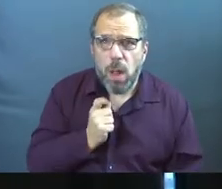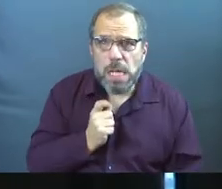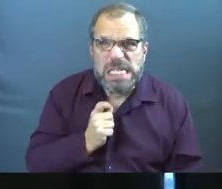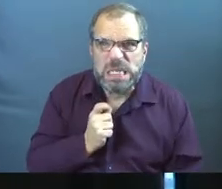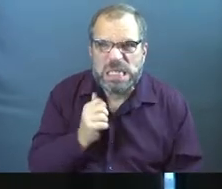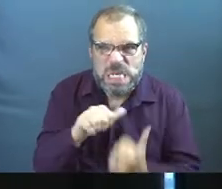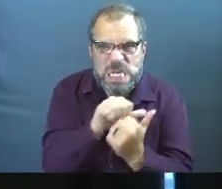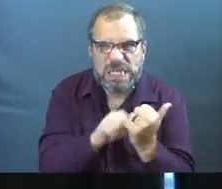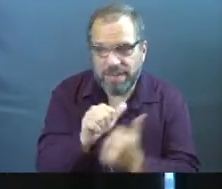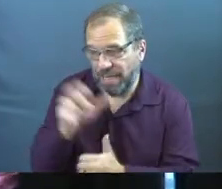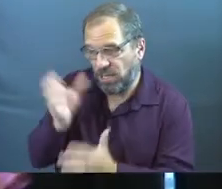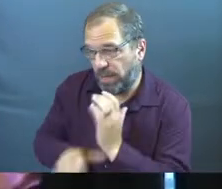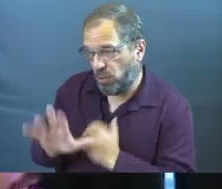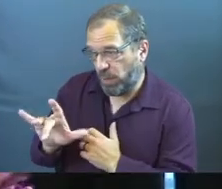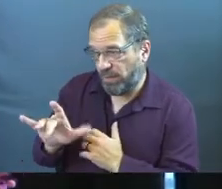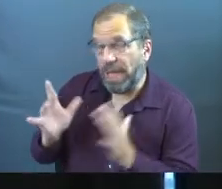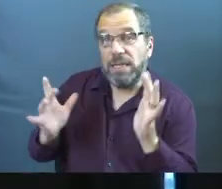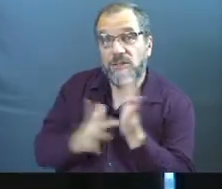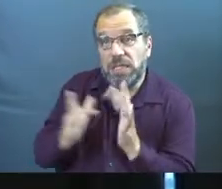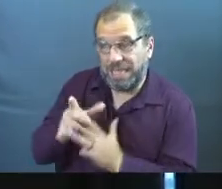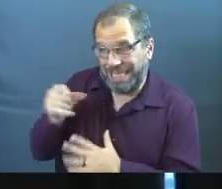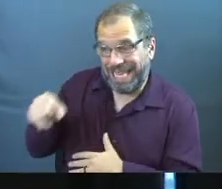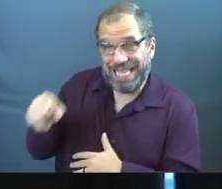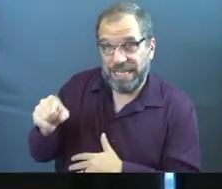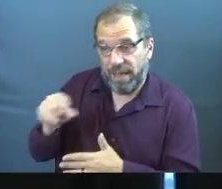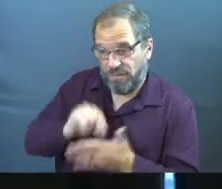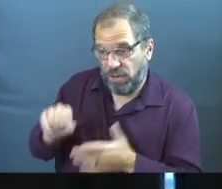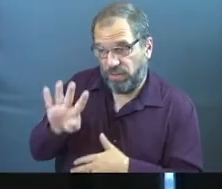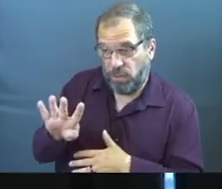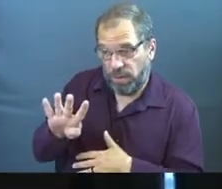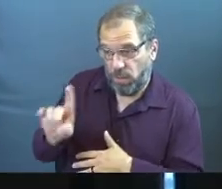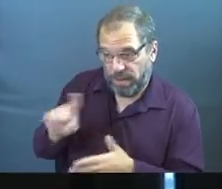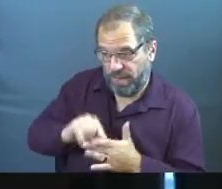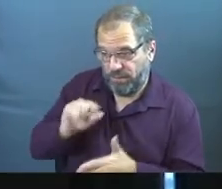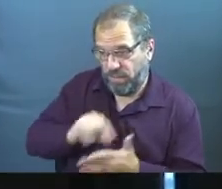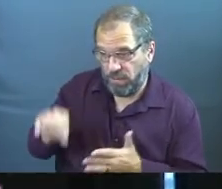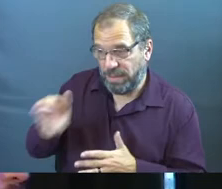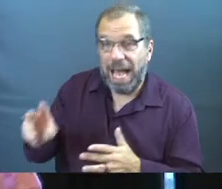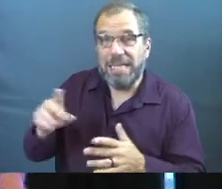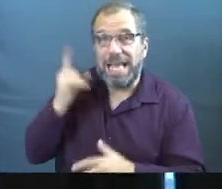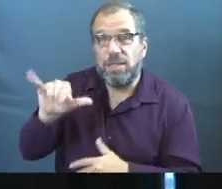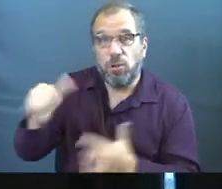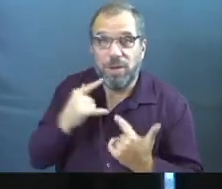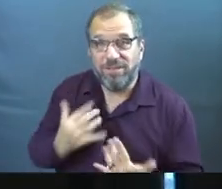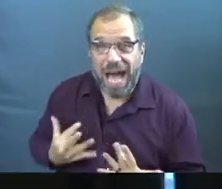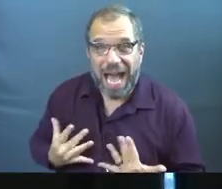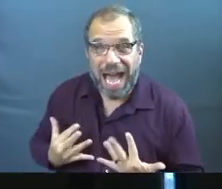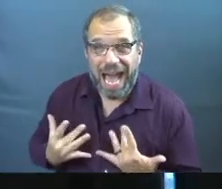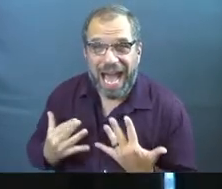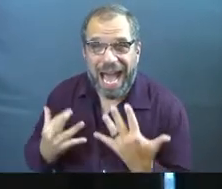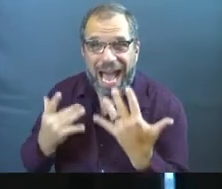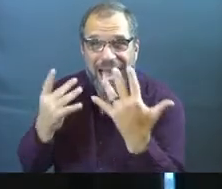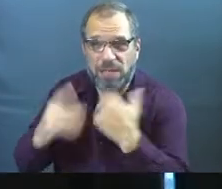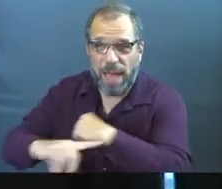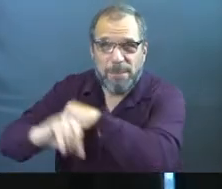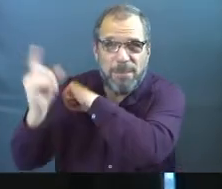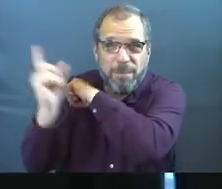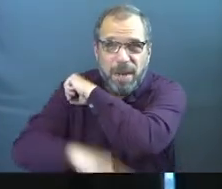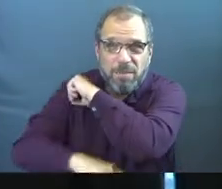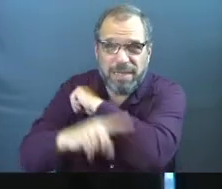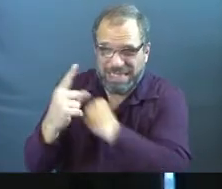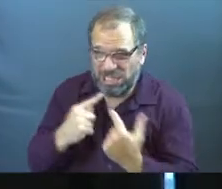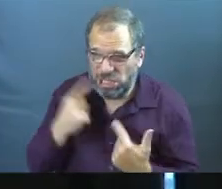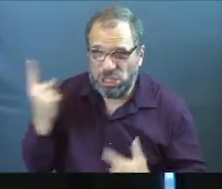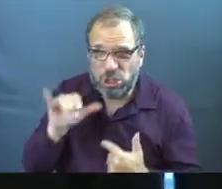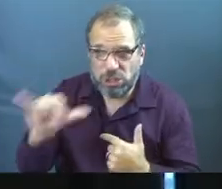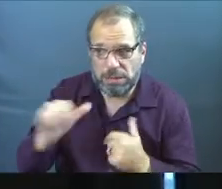right? And then in chapter 25, Jesus also references it in verse 46, 41 and 46 as eternal fire and eternal punishment. So